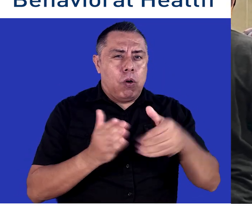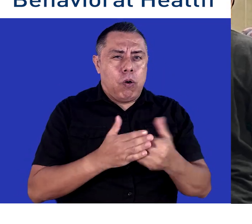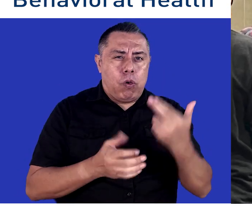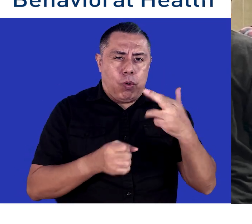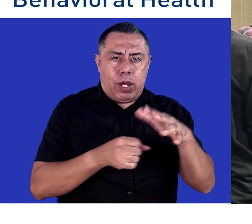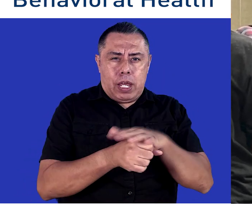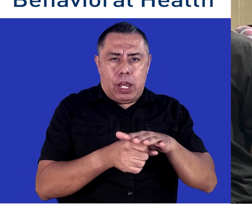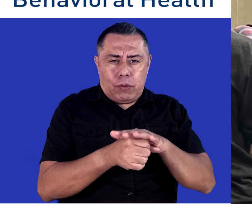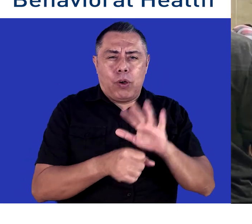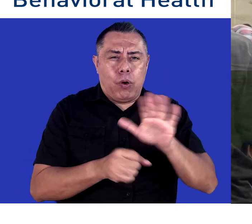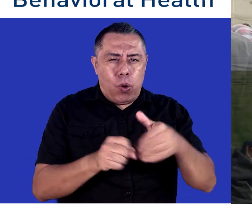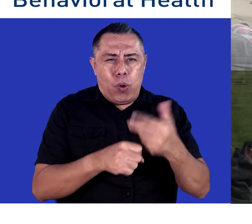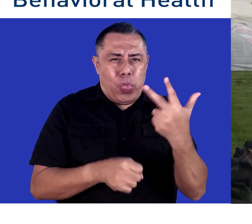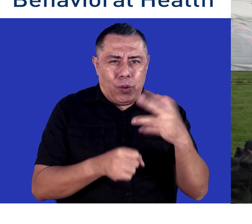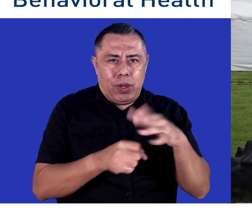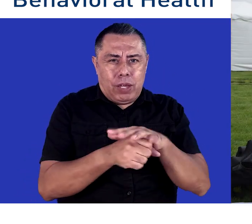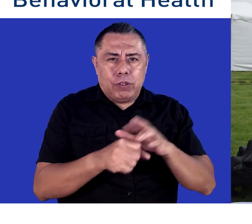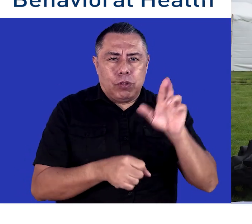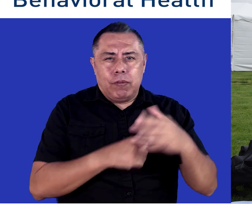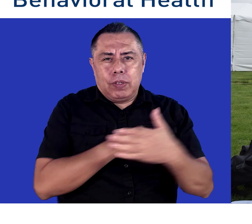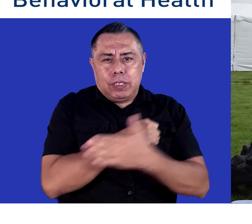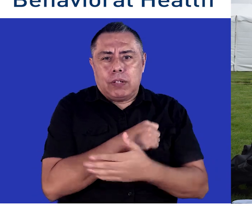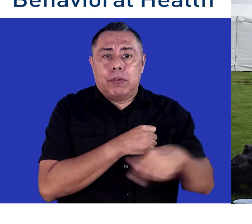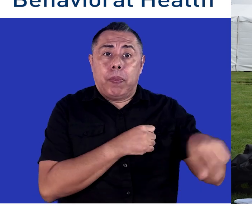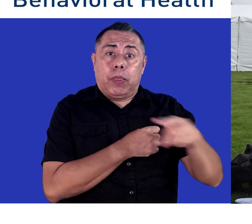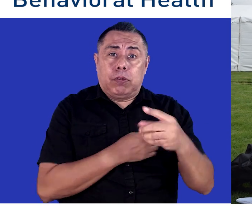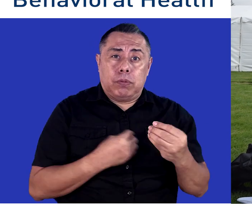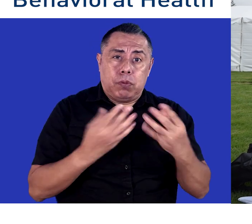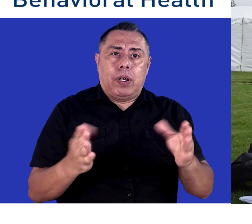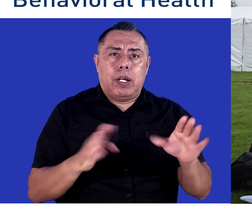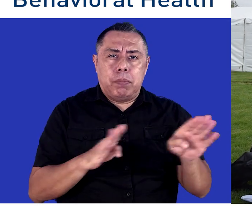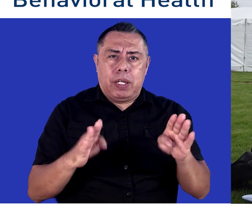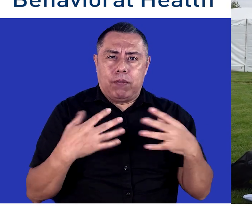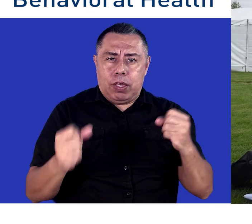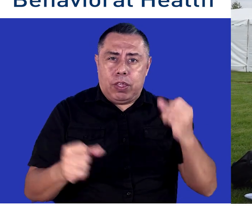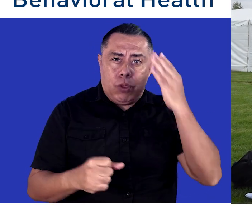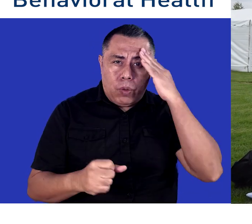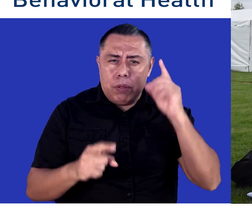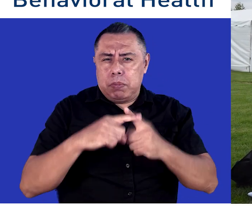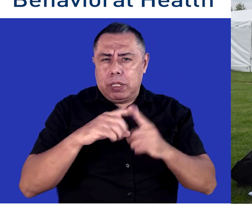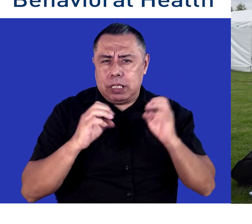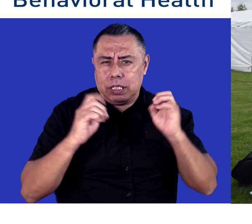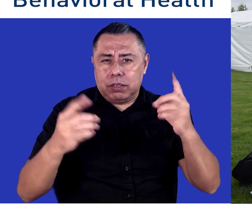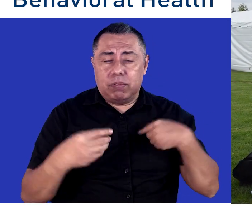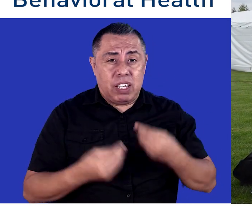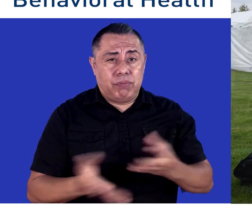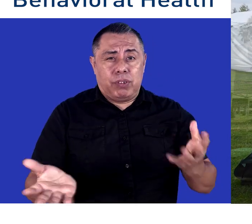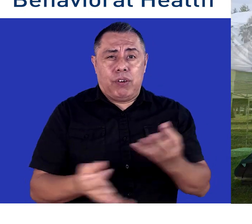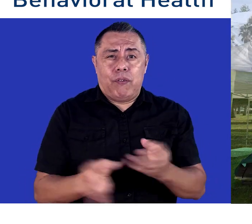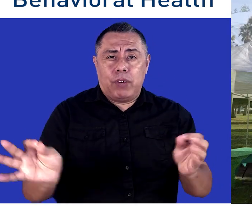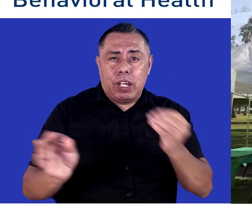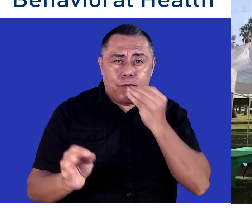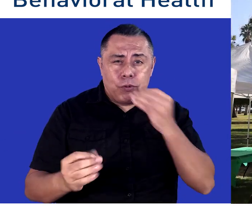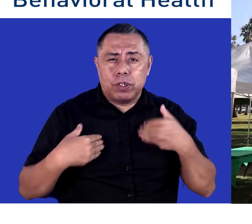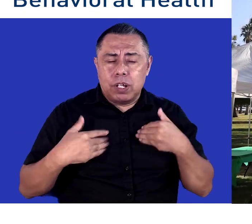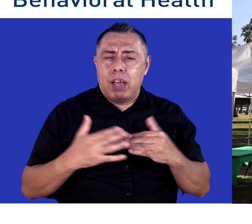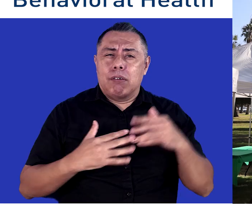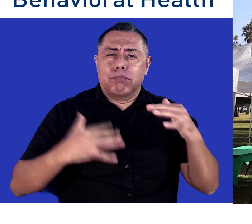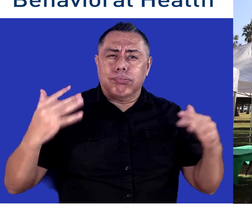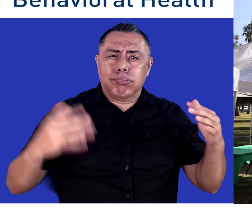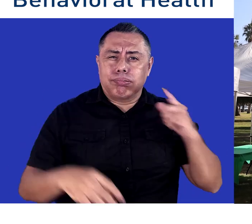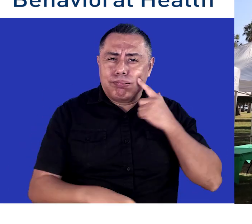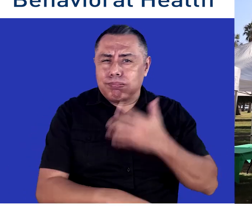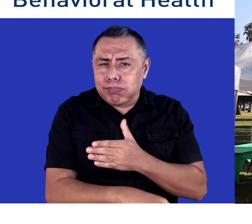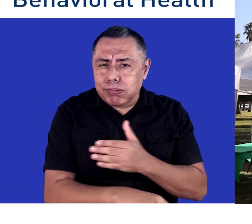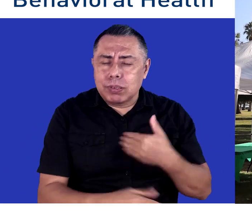in all 3 regions of Riverside County. These events provide behavioral health awareness and education. They featured free food, culturally